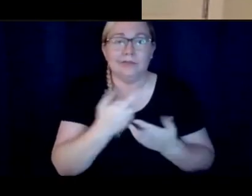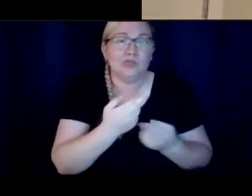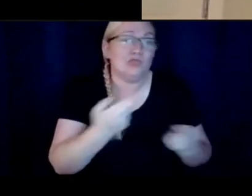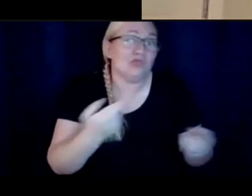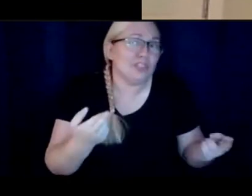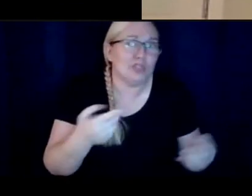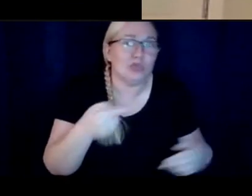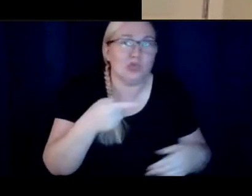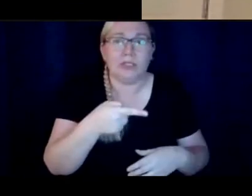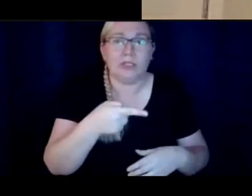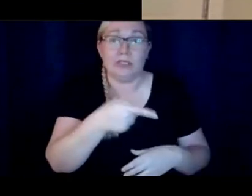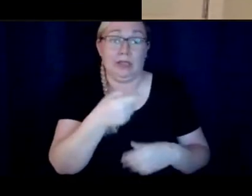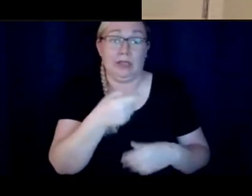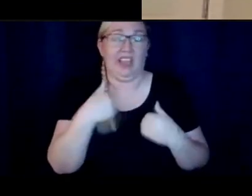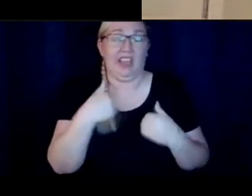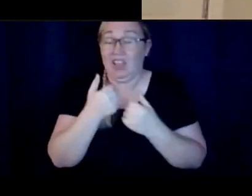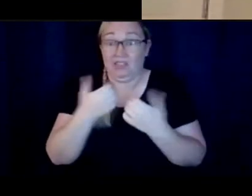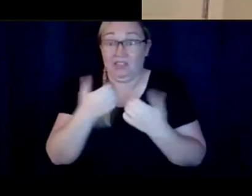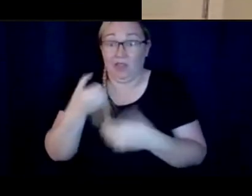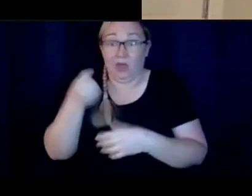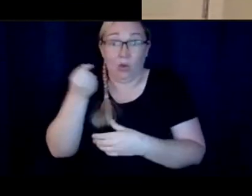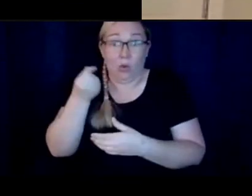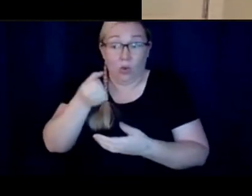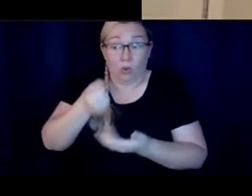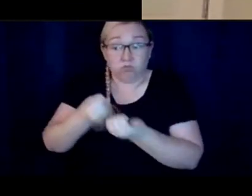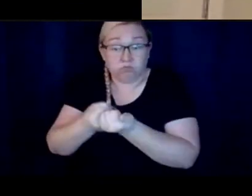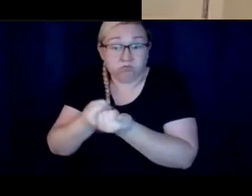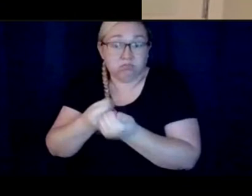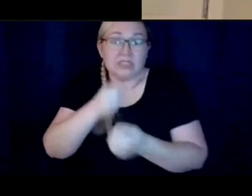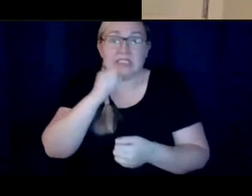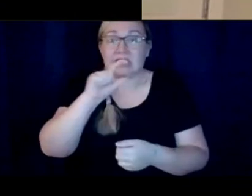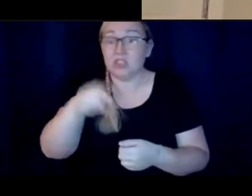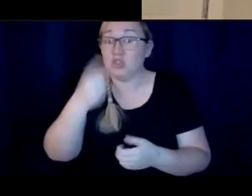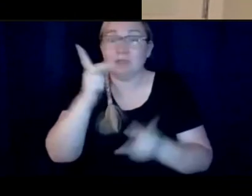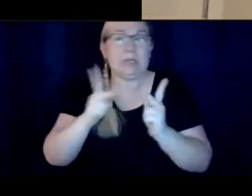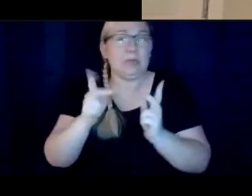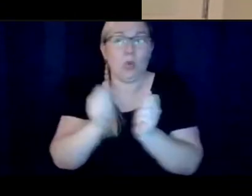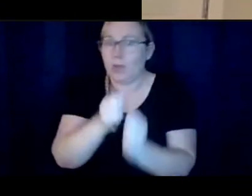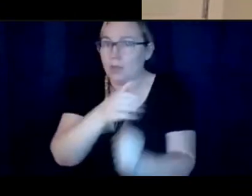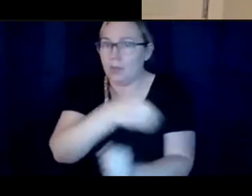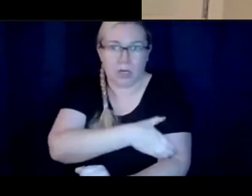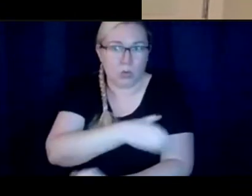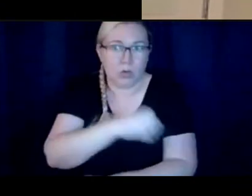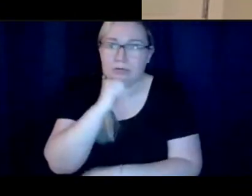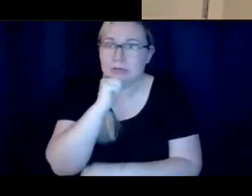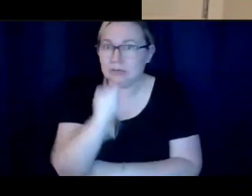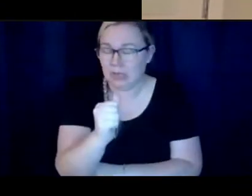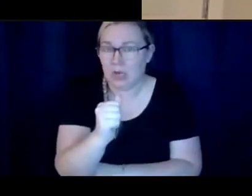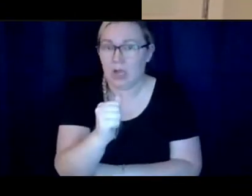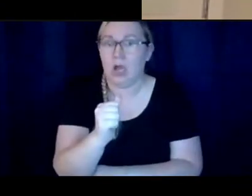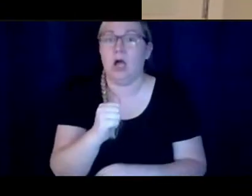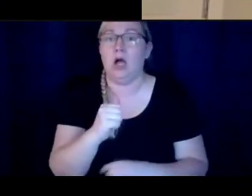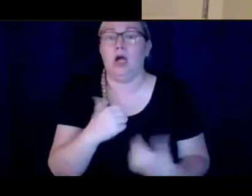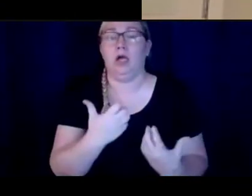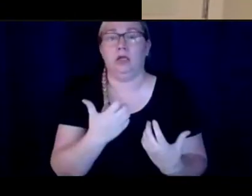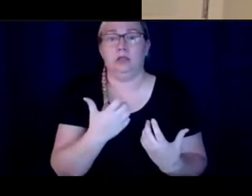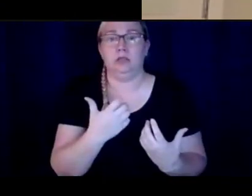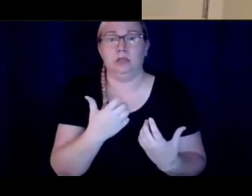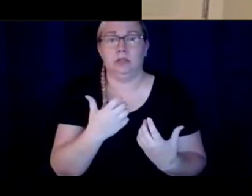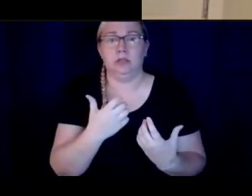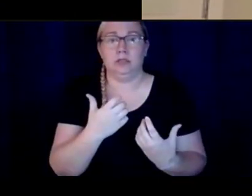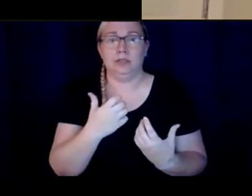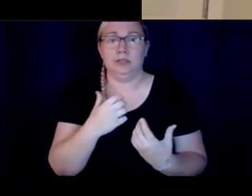The gatekeepers, right? It's not just about people with the power who can give you things if you're